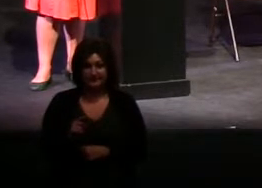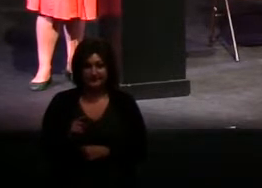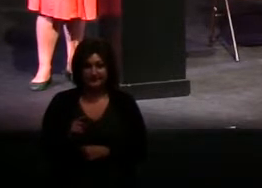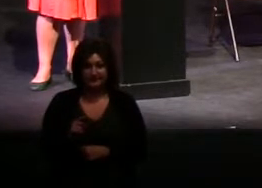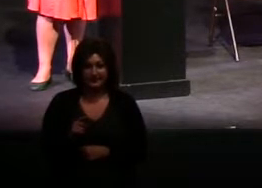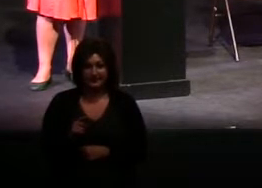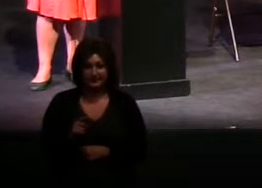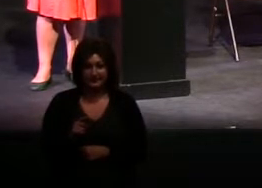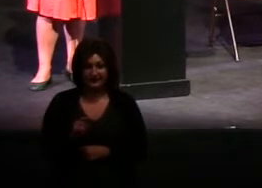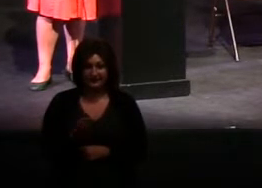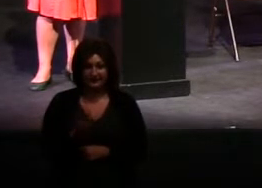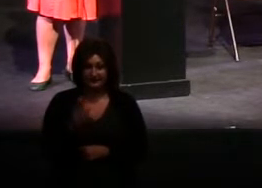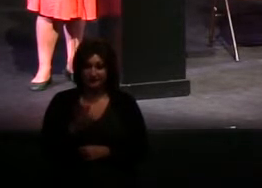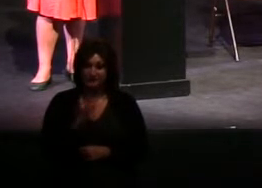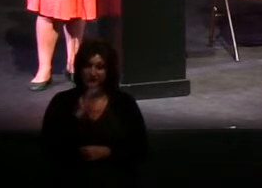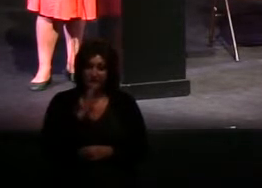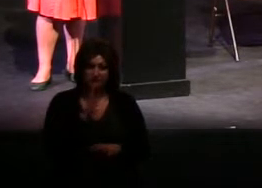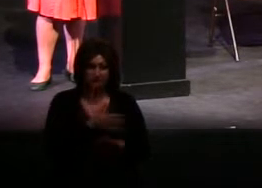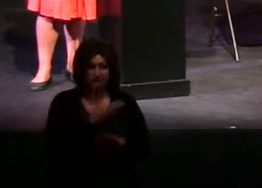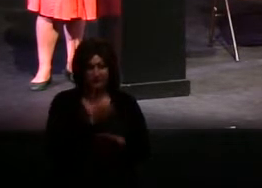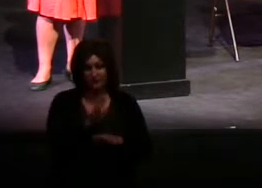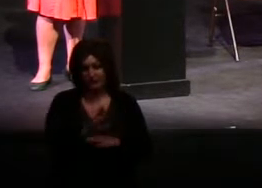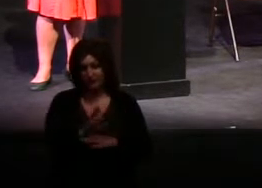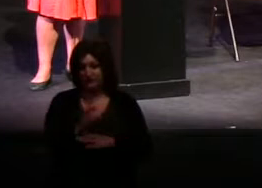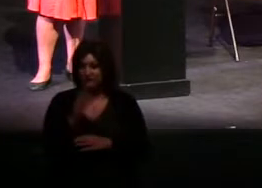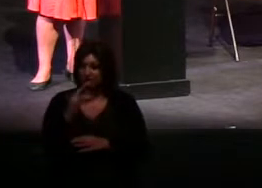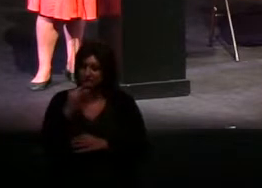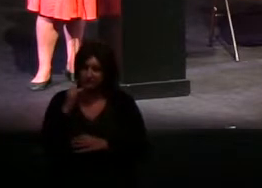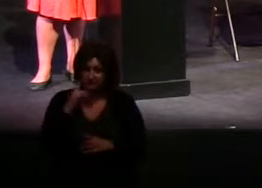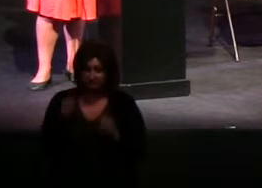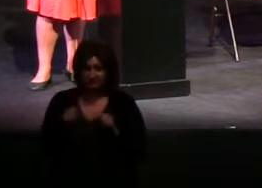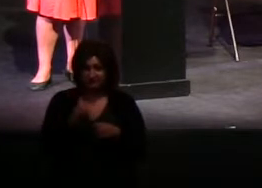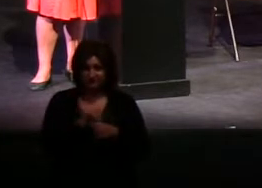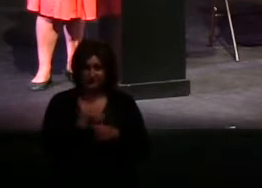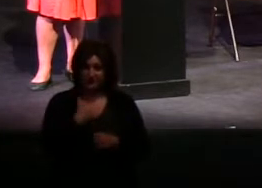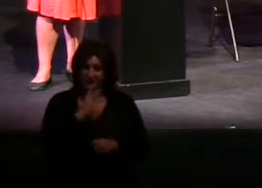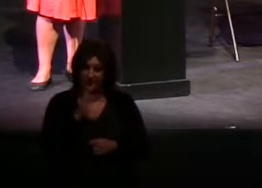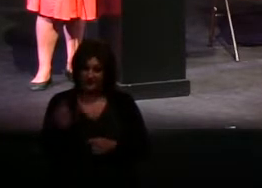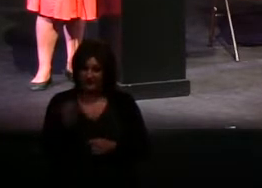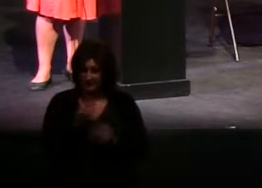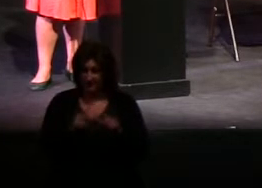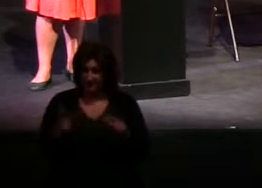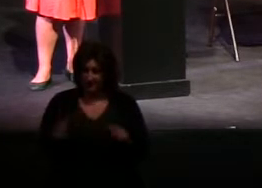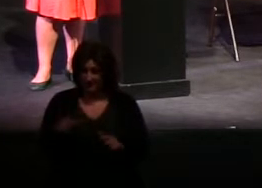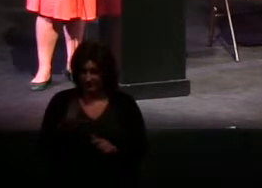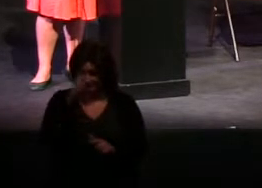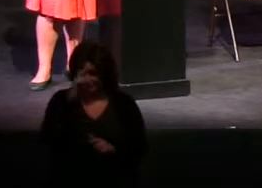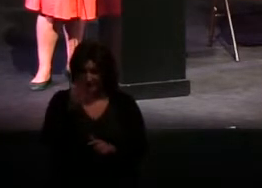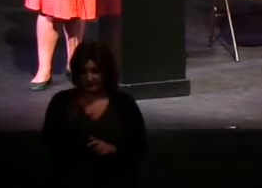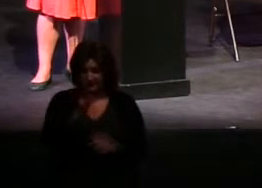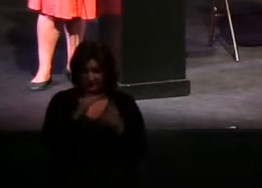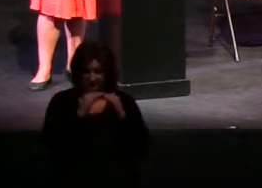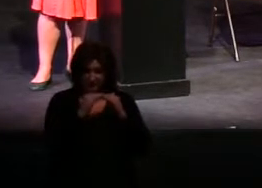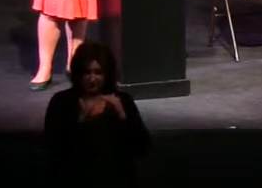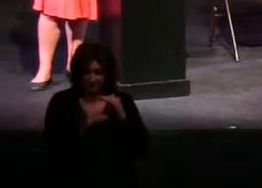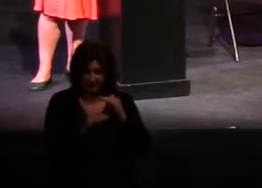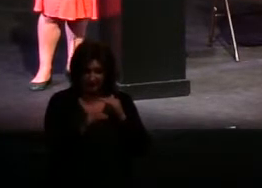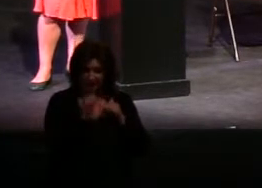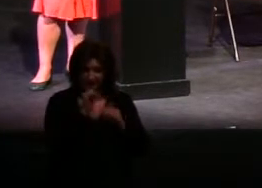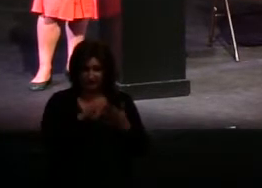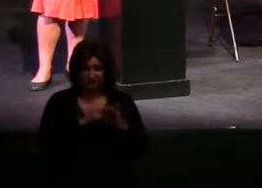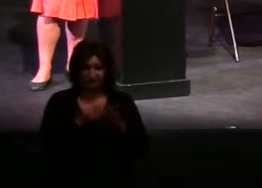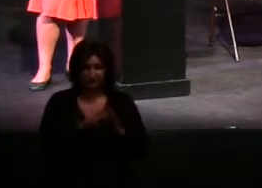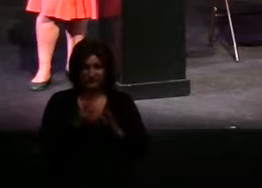You're twirling in song or chipping or cawing. Are we speaking the same language? Your flat note of